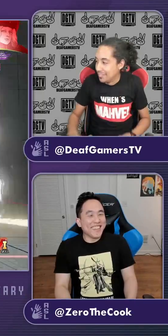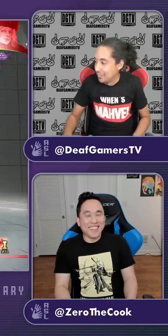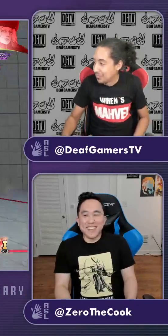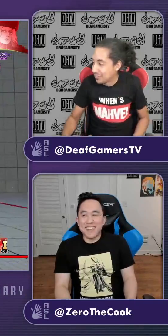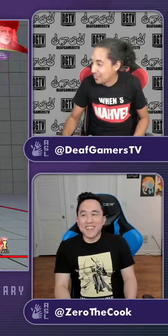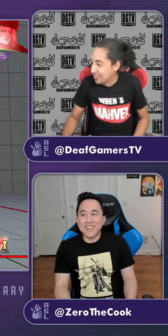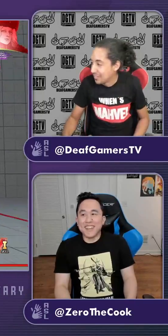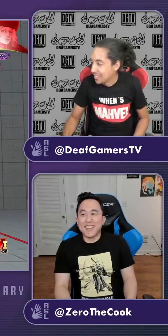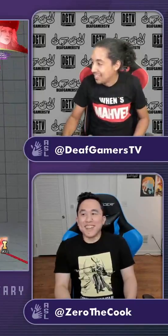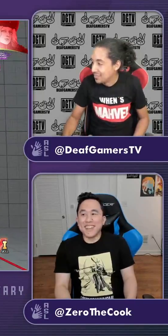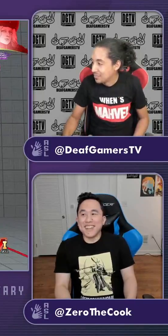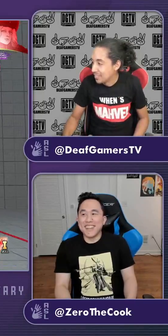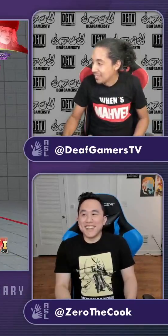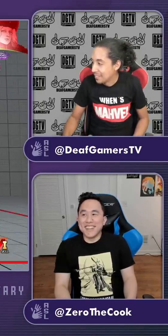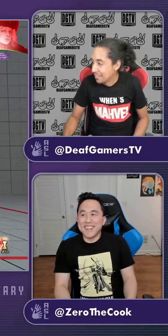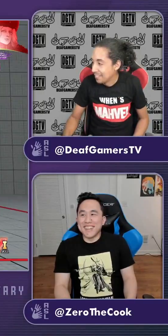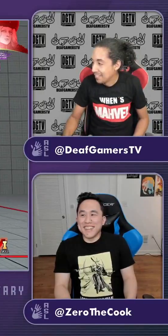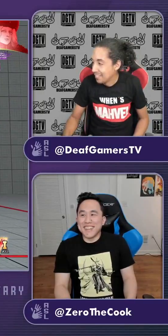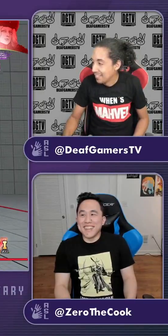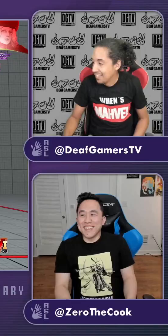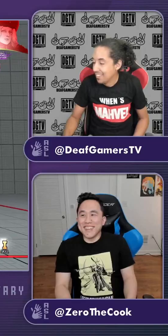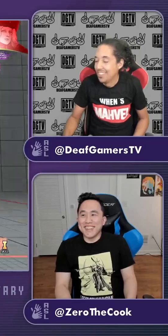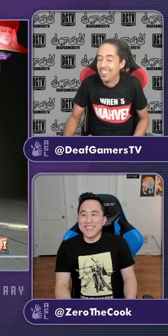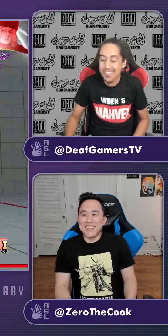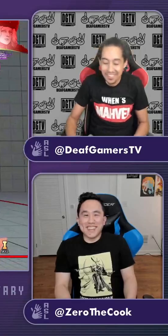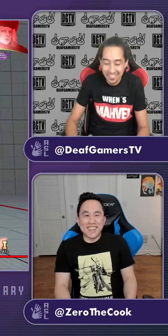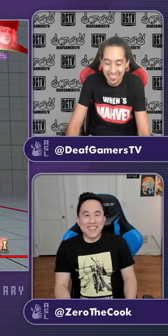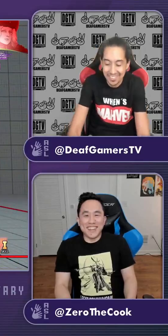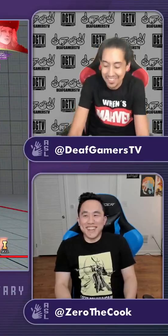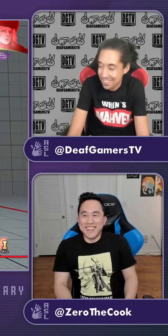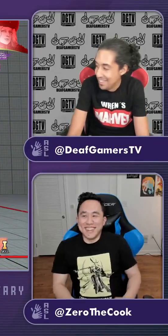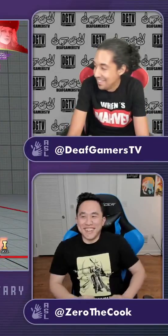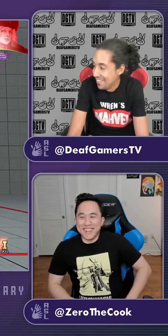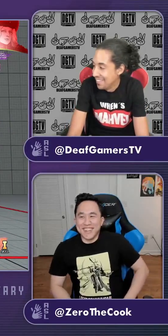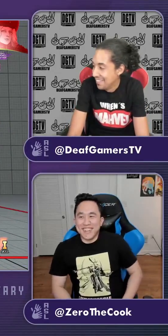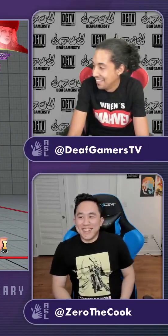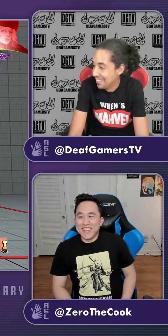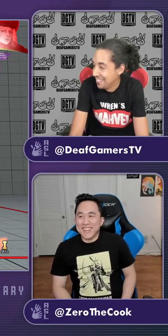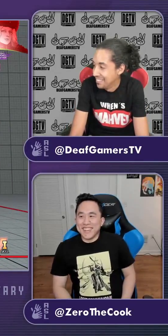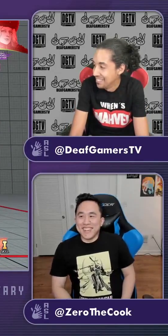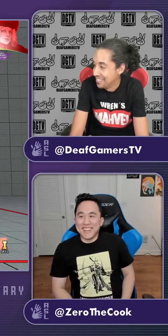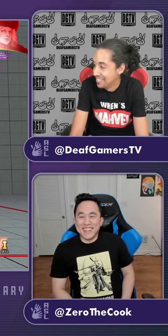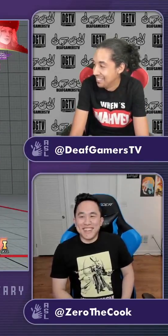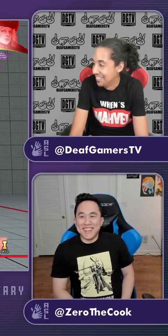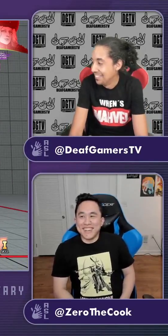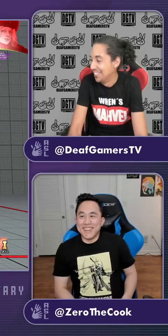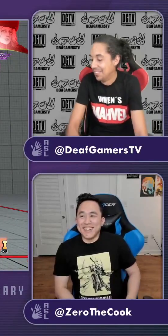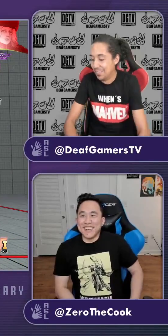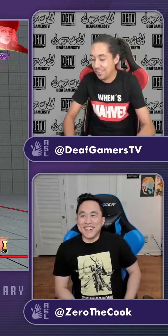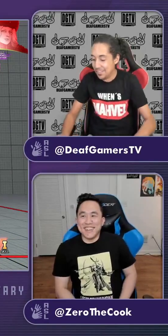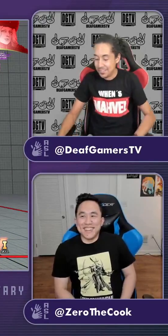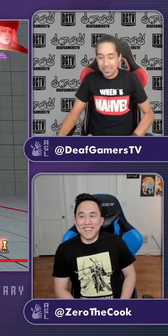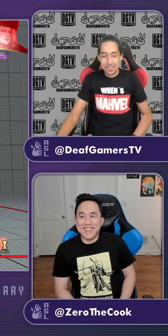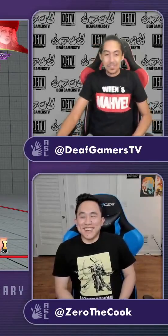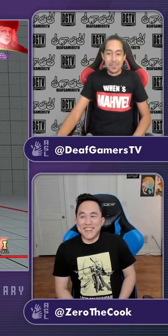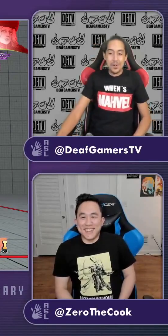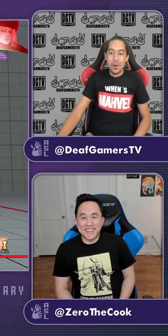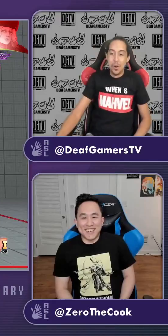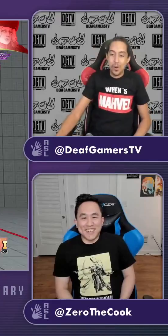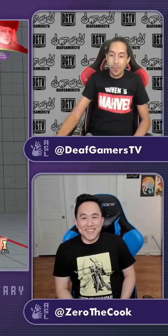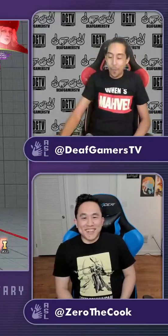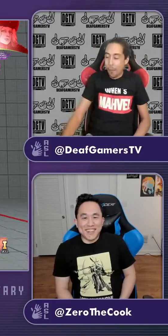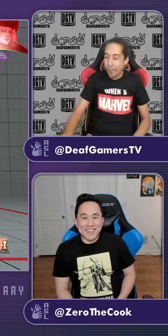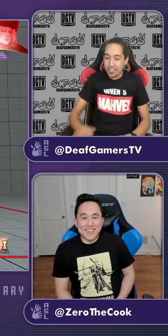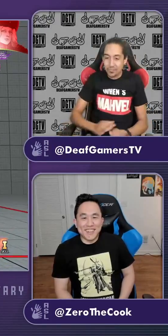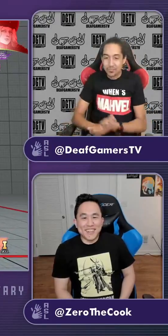And now you're all the way in this P1 corner, having to deal with Hardman's trigger one, although... I don't know what that was, but he's in the corner, that's